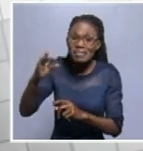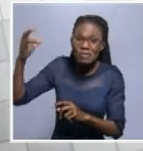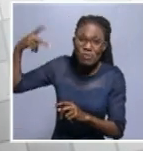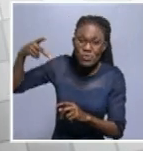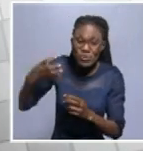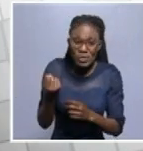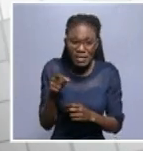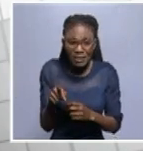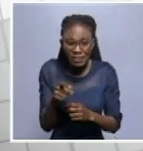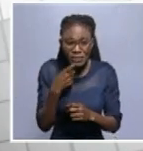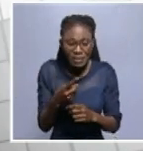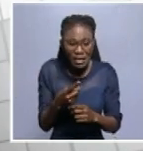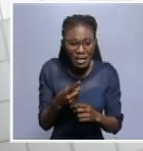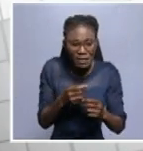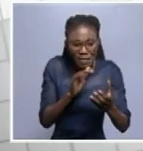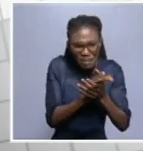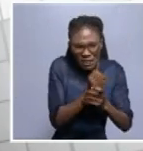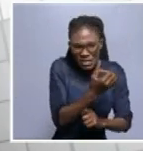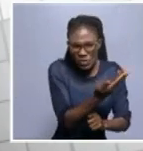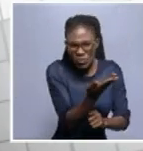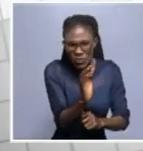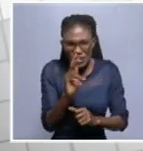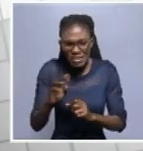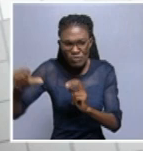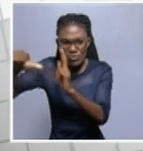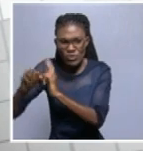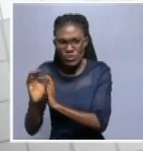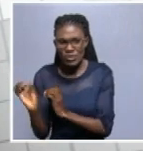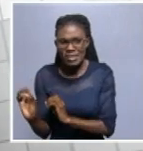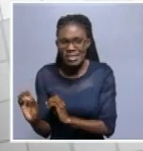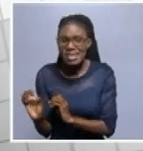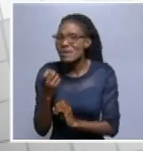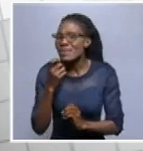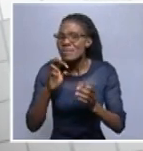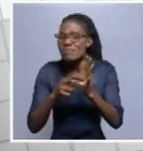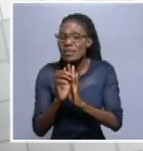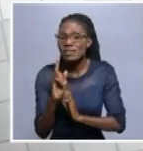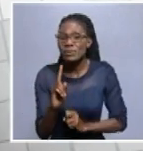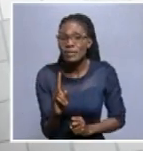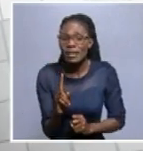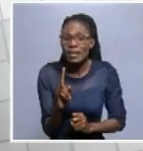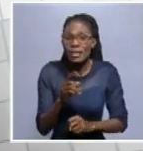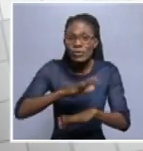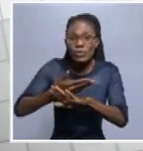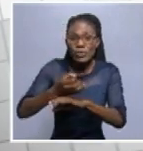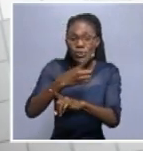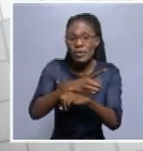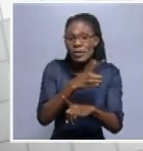to all and an enemy to none, what do you say when a state, for